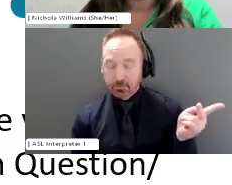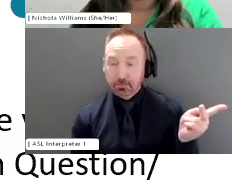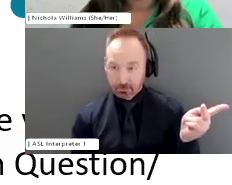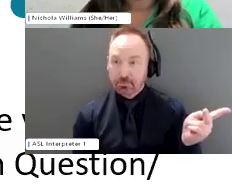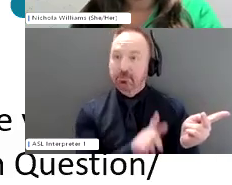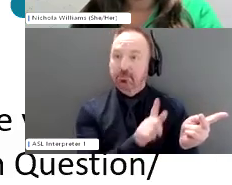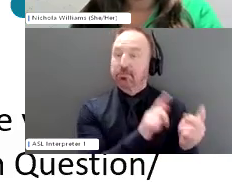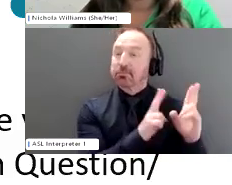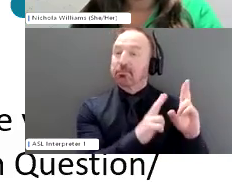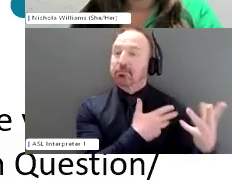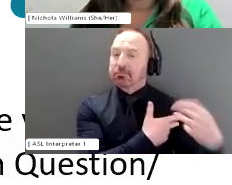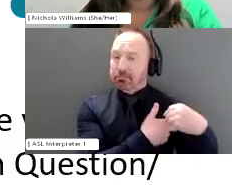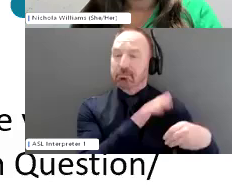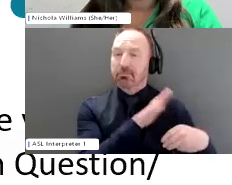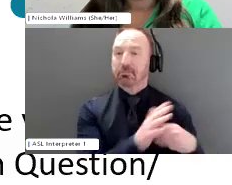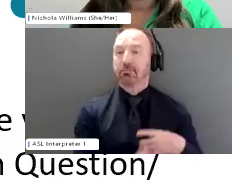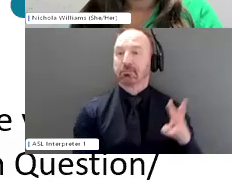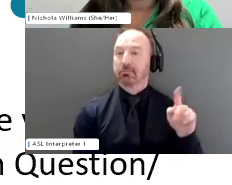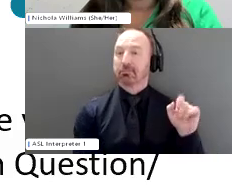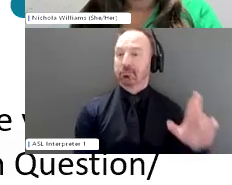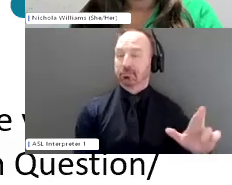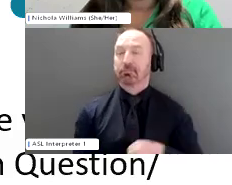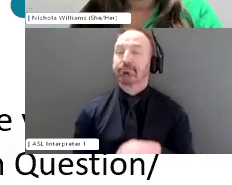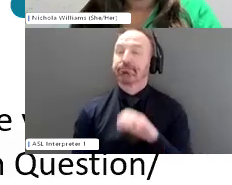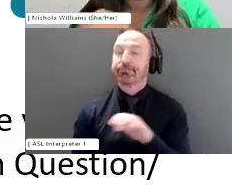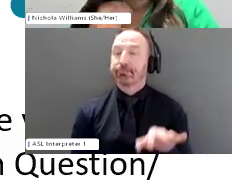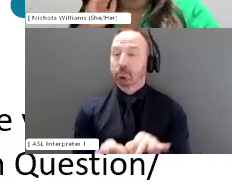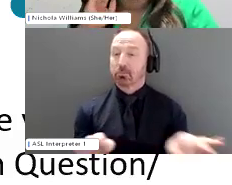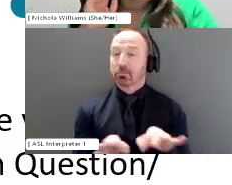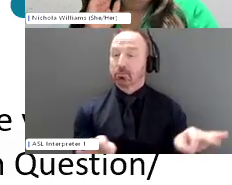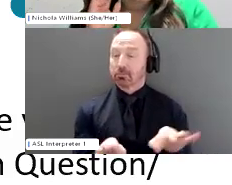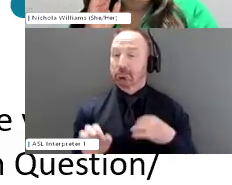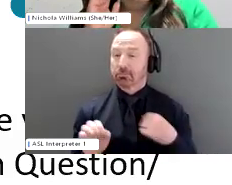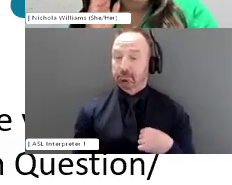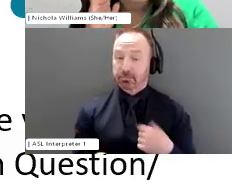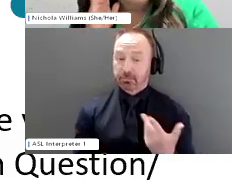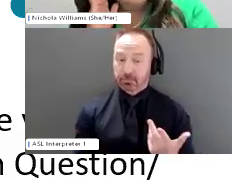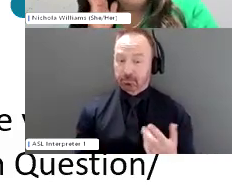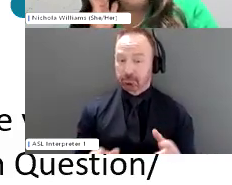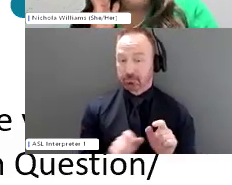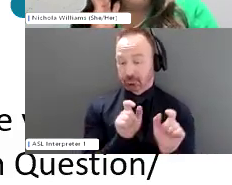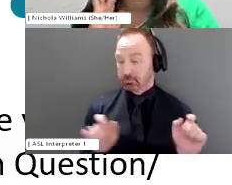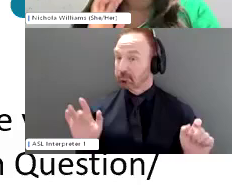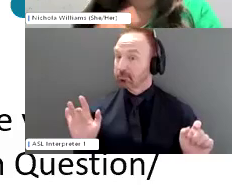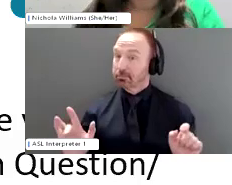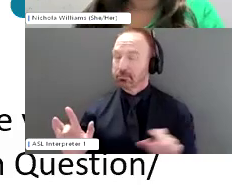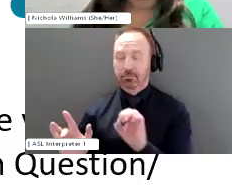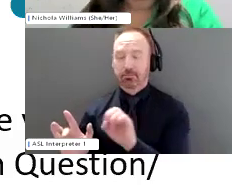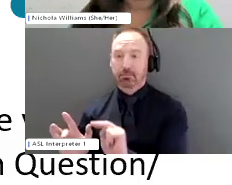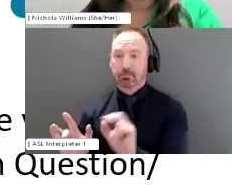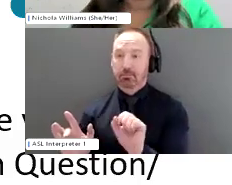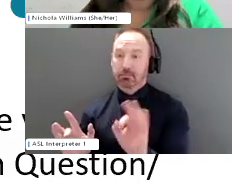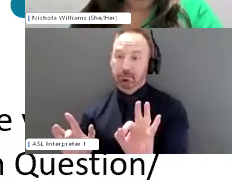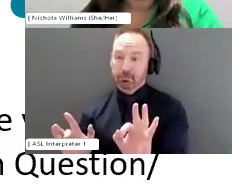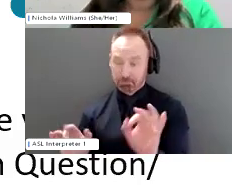As I mentioned, you can enable closed captioning at the bottom of your screen with the CC button that you can turn on or off. And you can